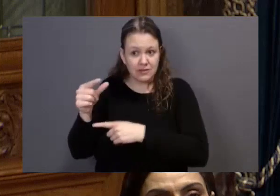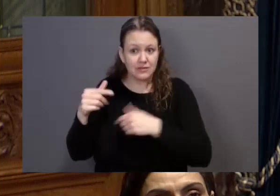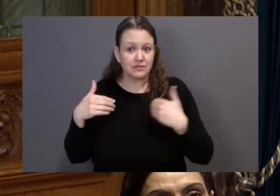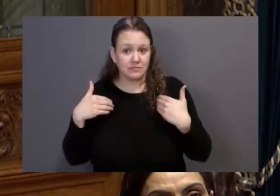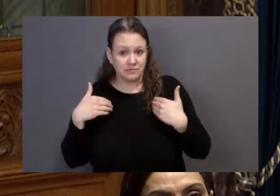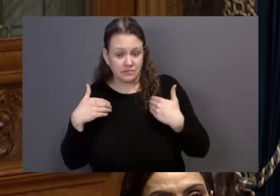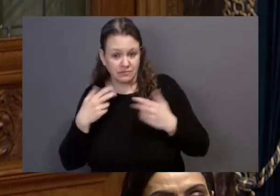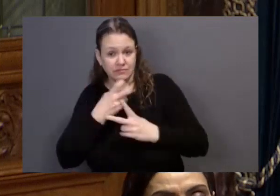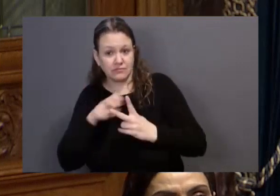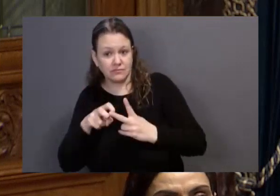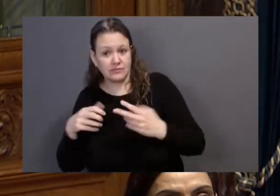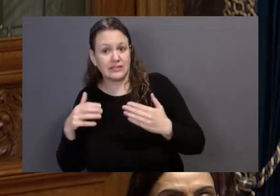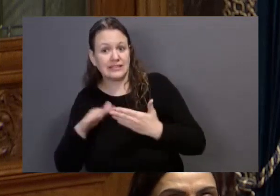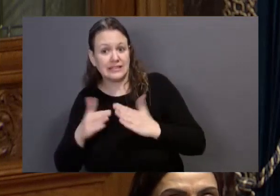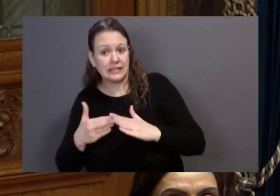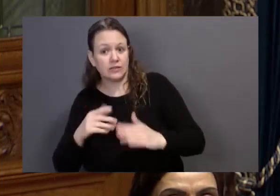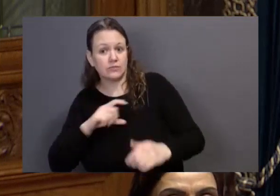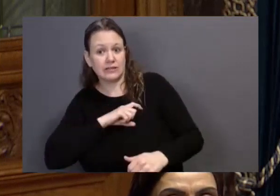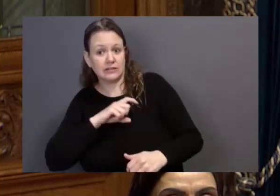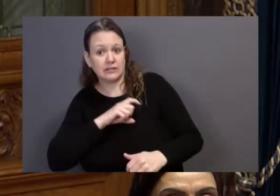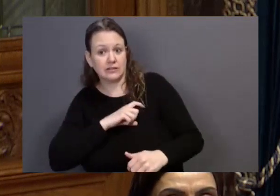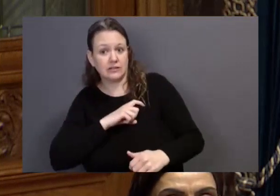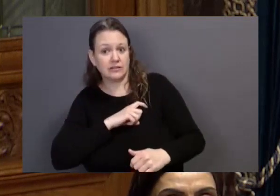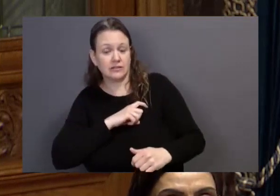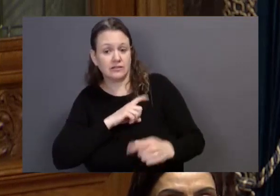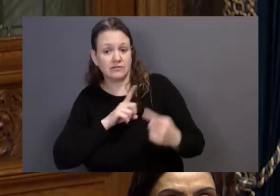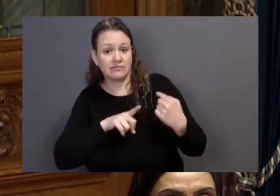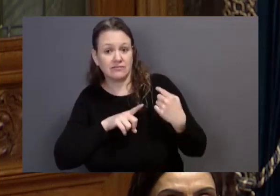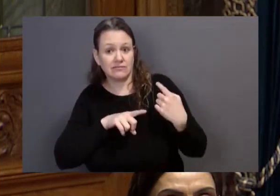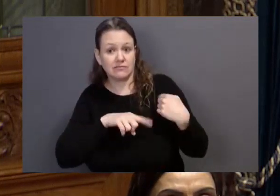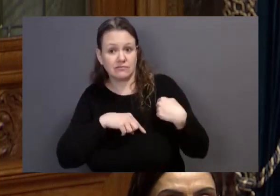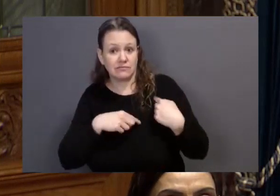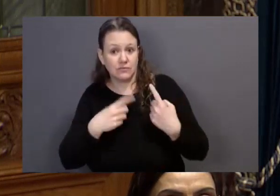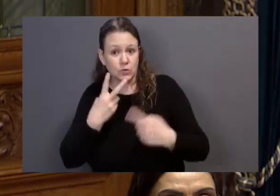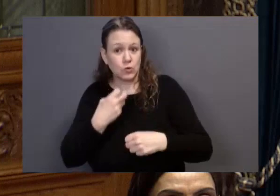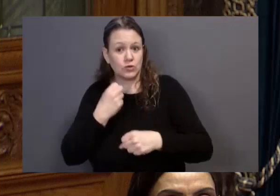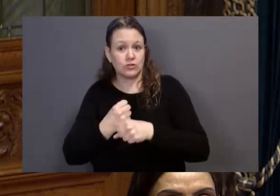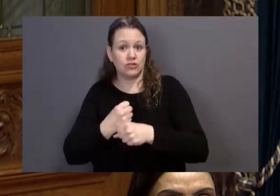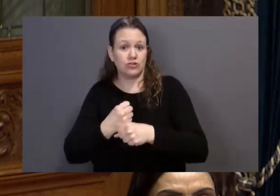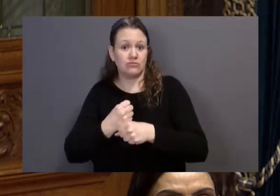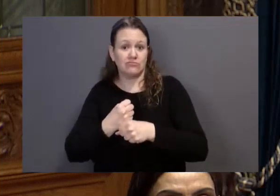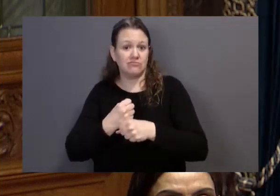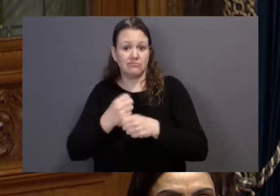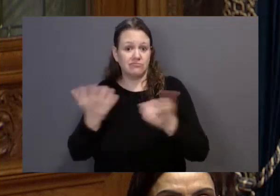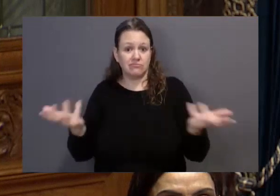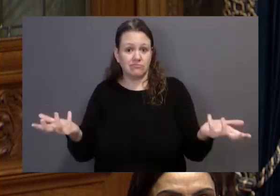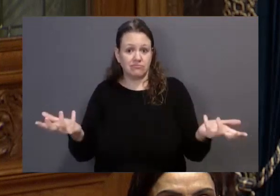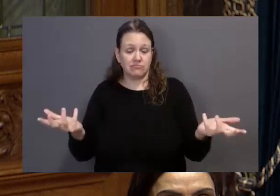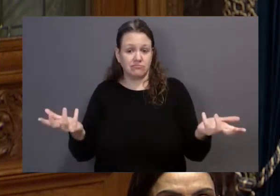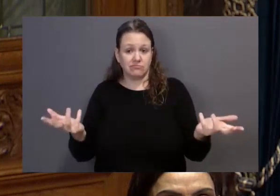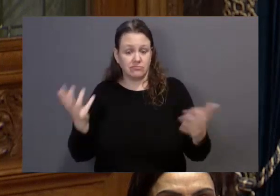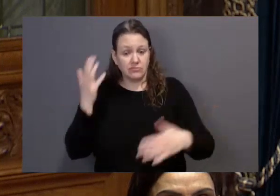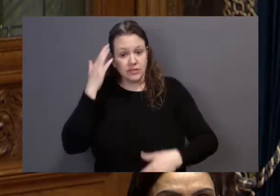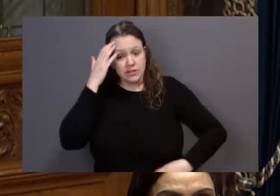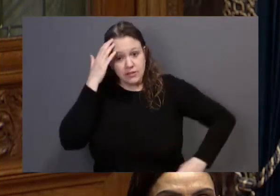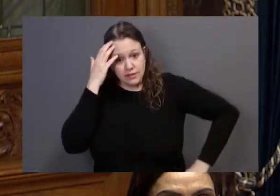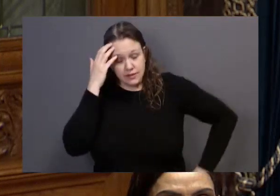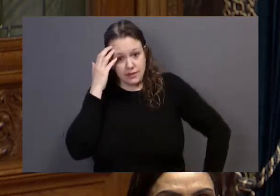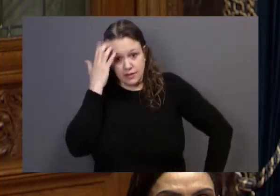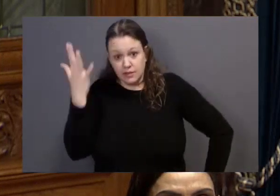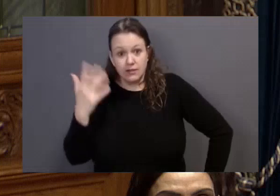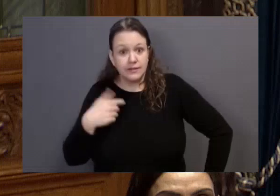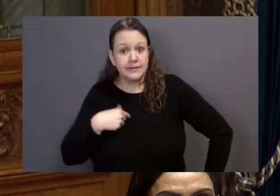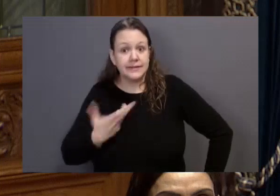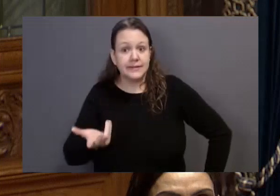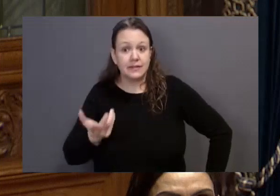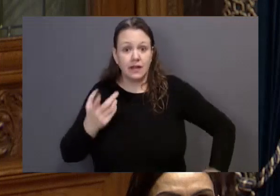ago. It's infuriating, Mr. Speaker, that we have worked so hard on building all-party consensus on police reform, only to watch this